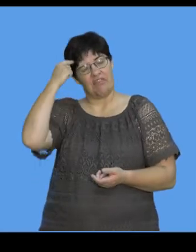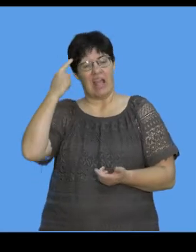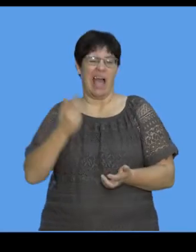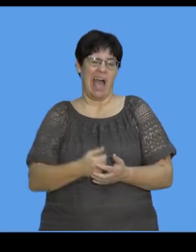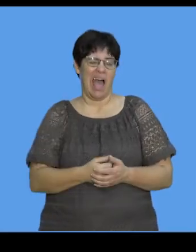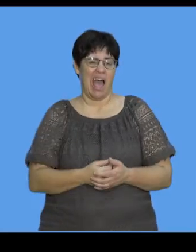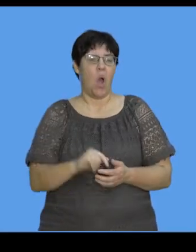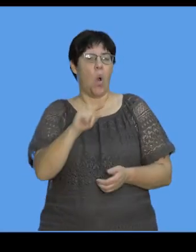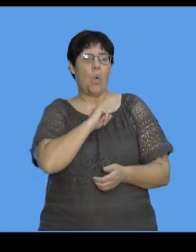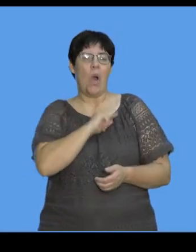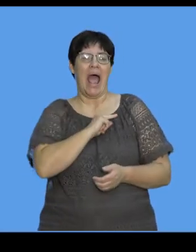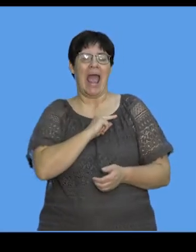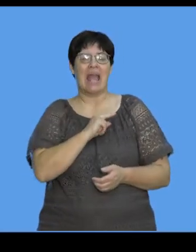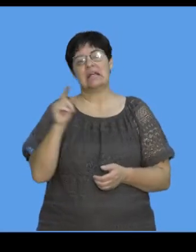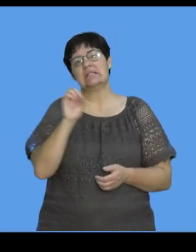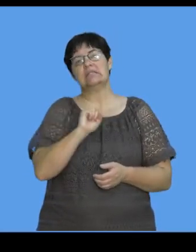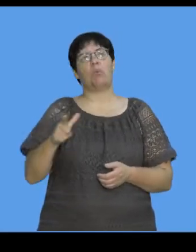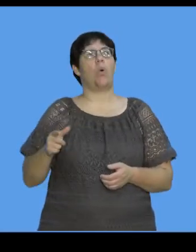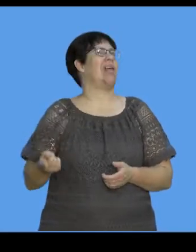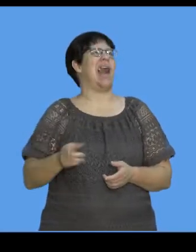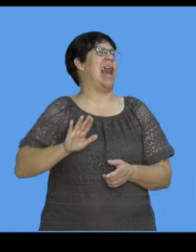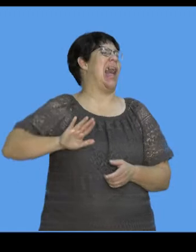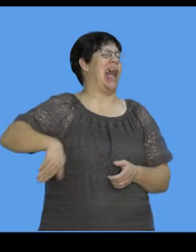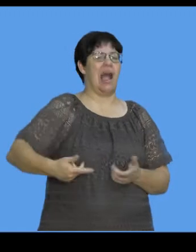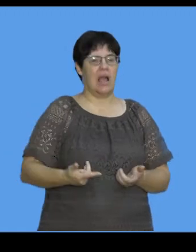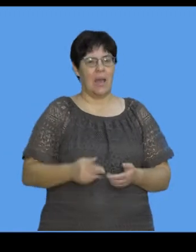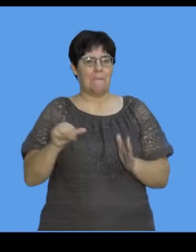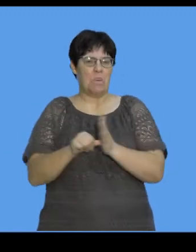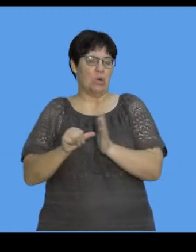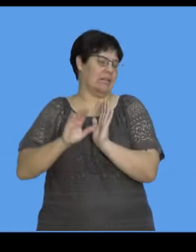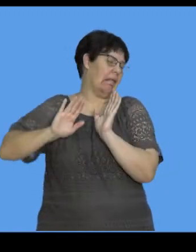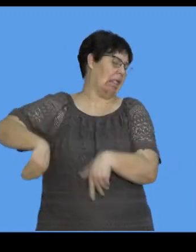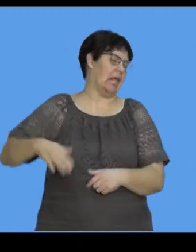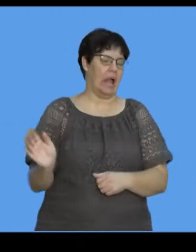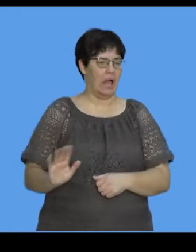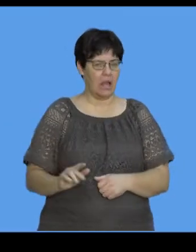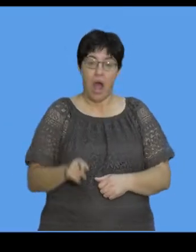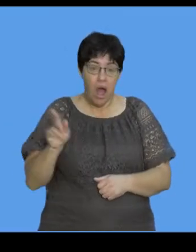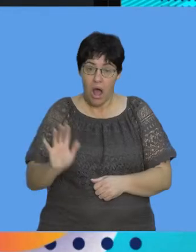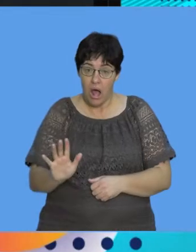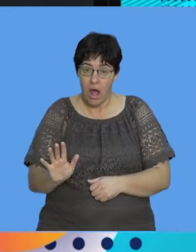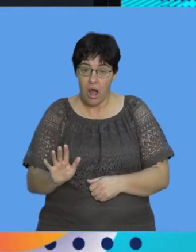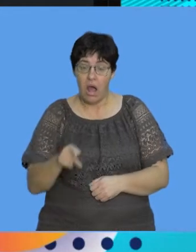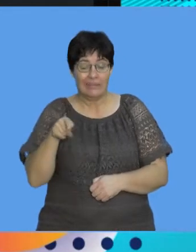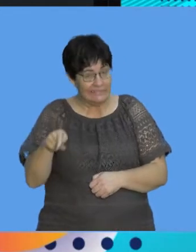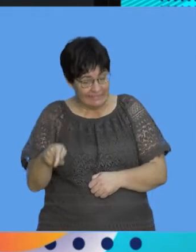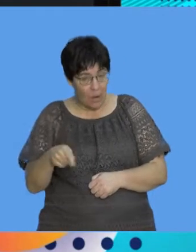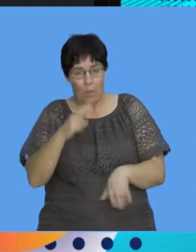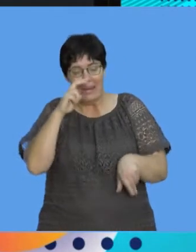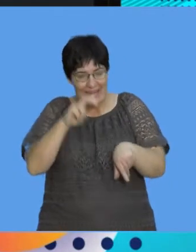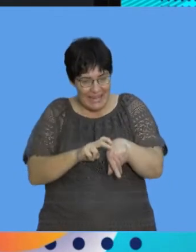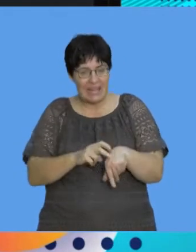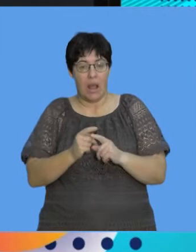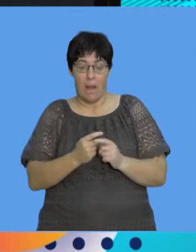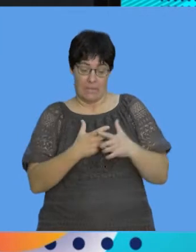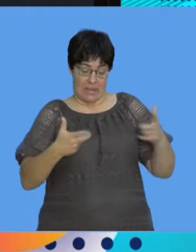be under the impression that because it says micro, that it means it's not important. It just means that we